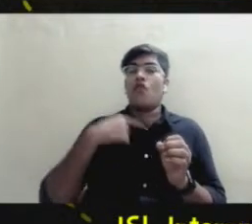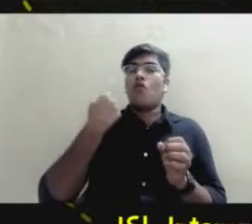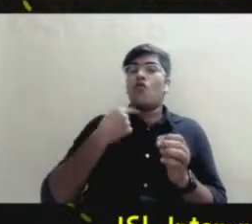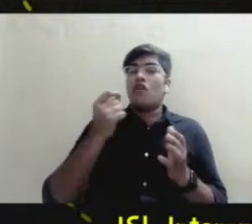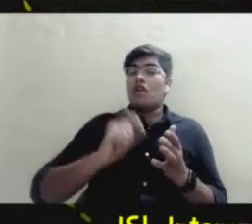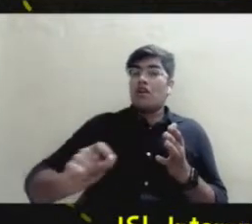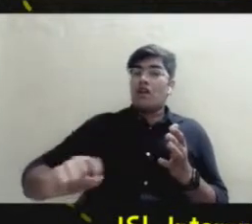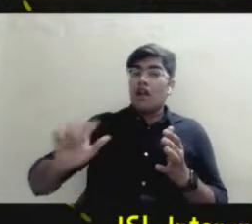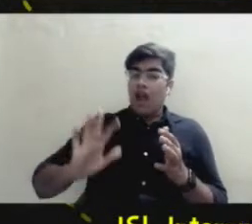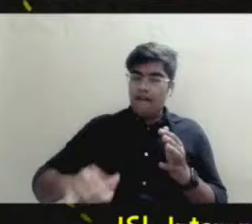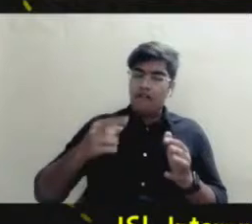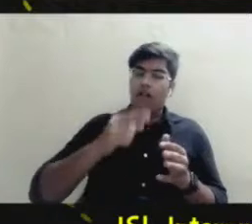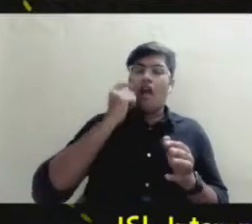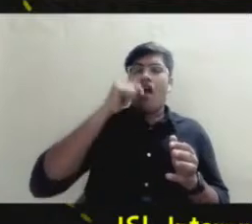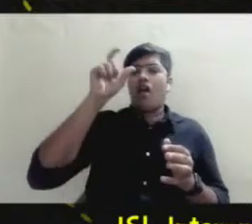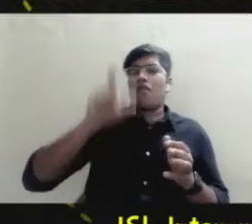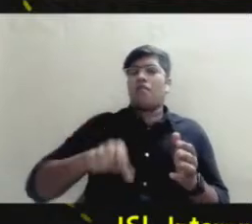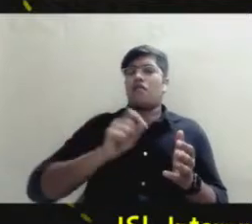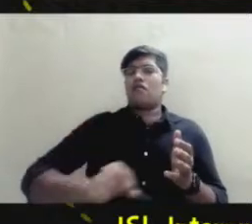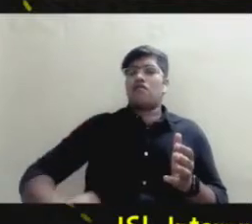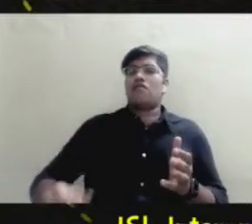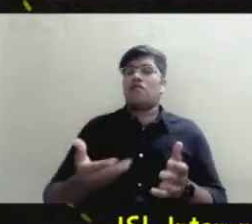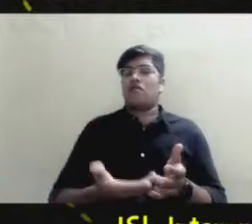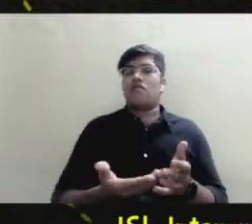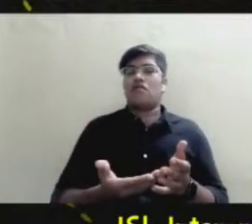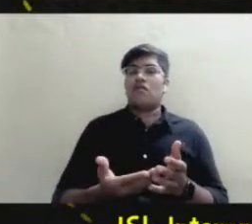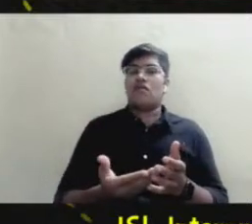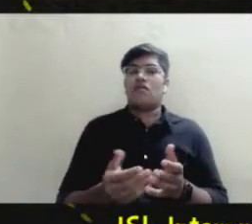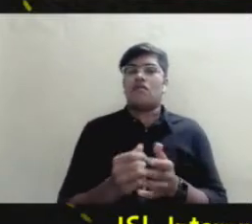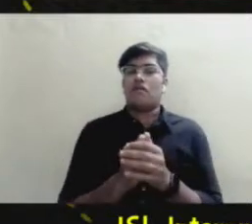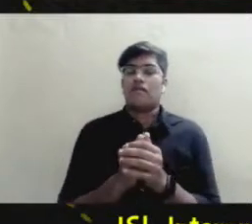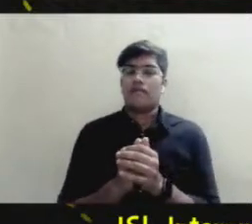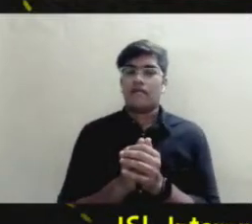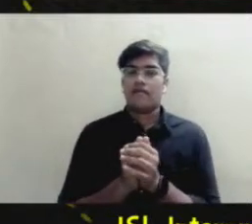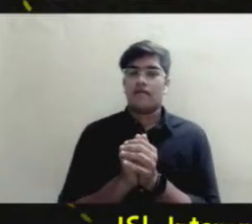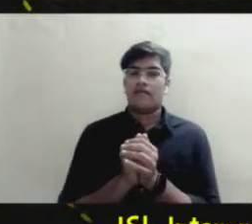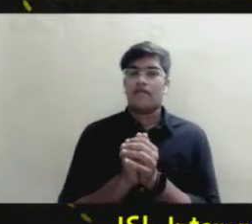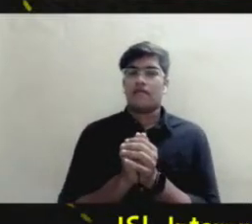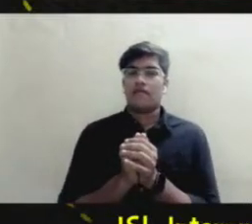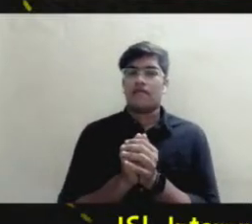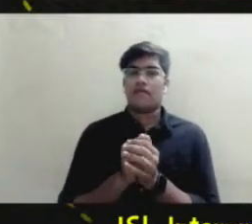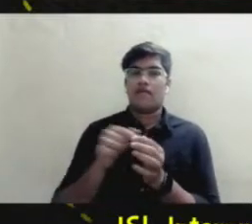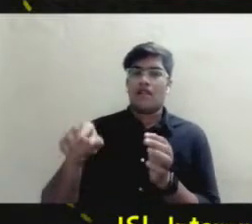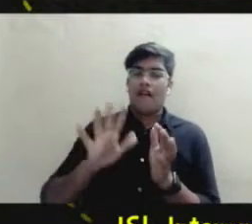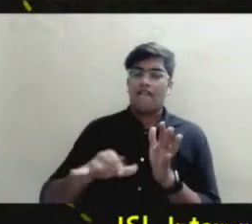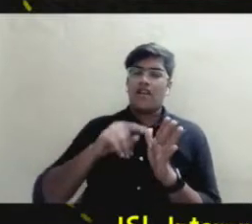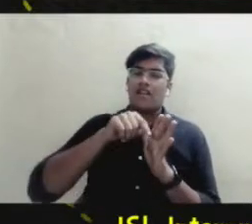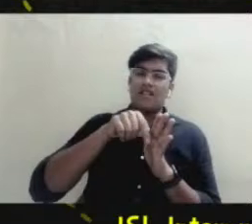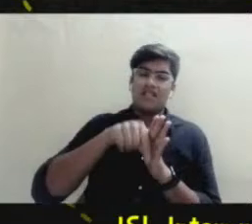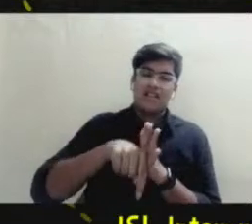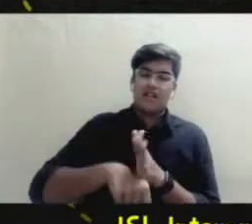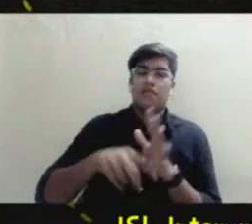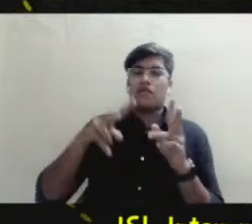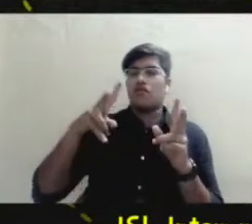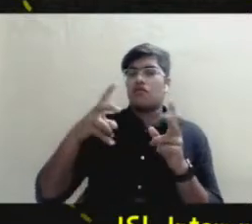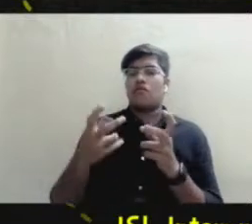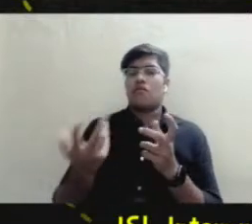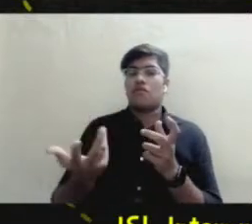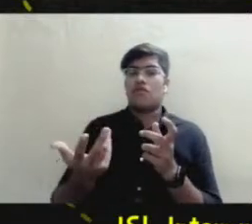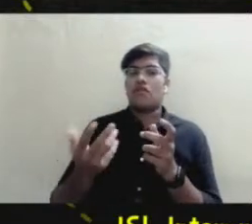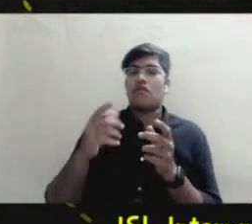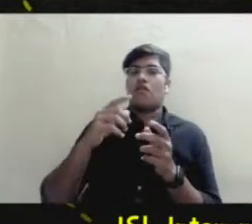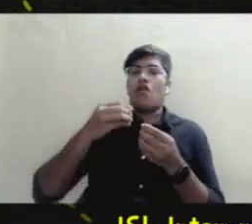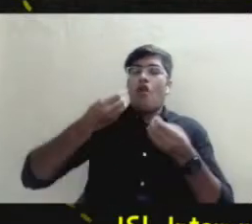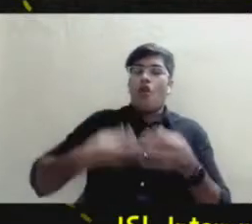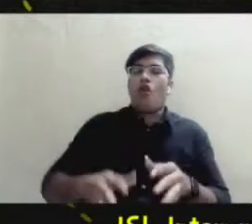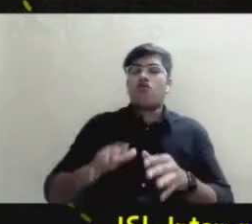men. But there are, there's a deep sense of loss, for